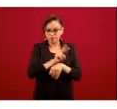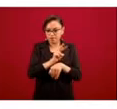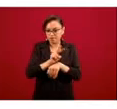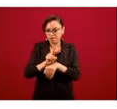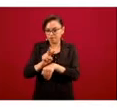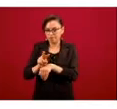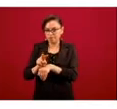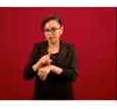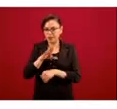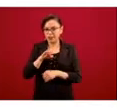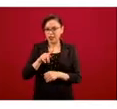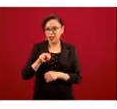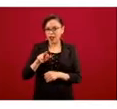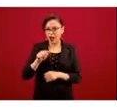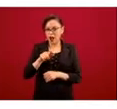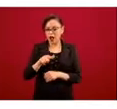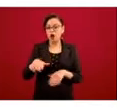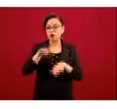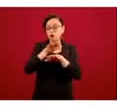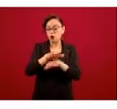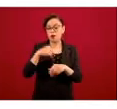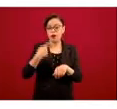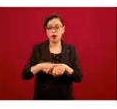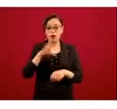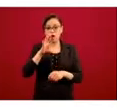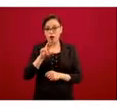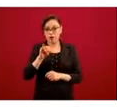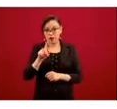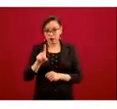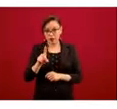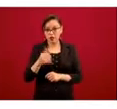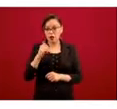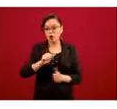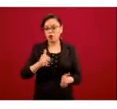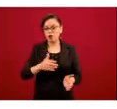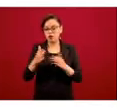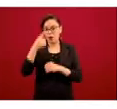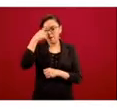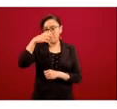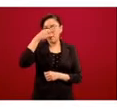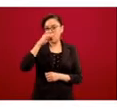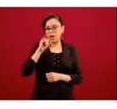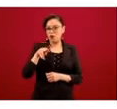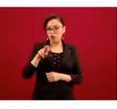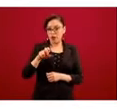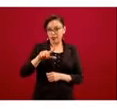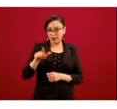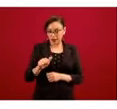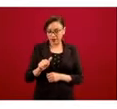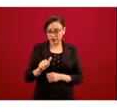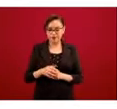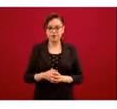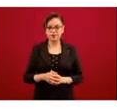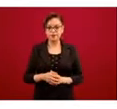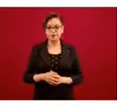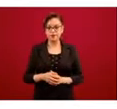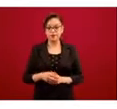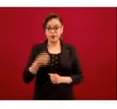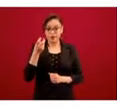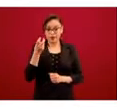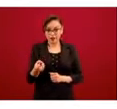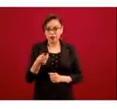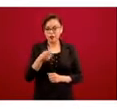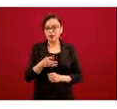of the sentinel model and started functioning, that exists in Mexico since many years